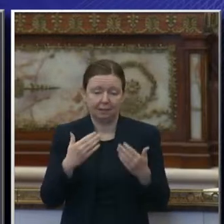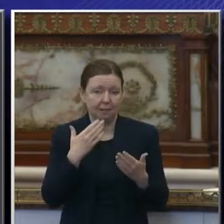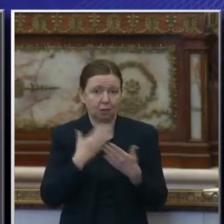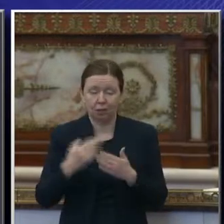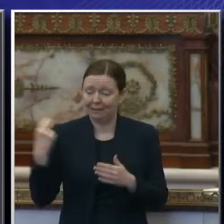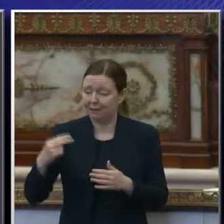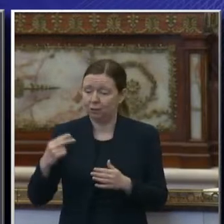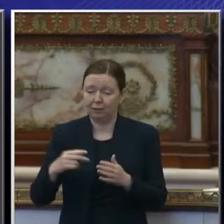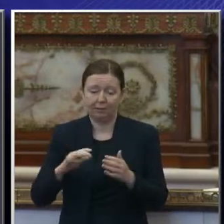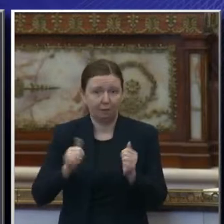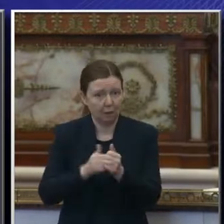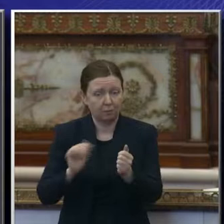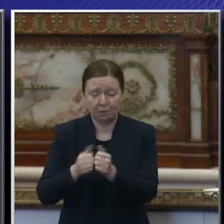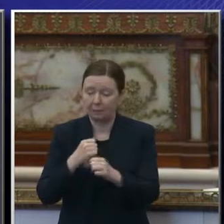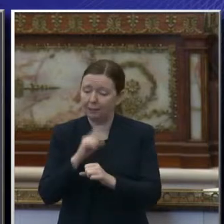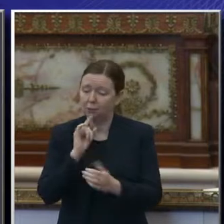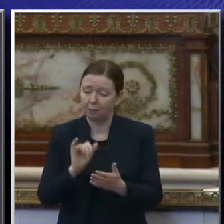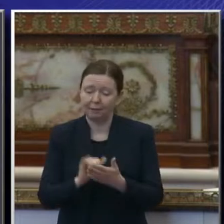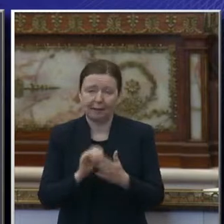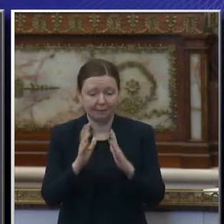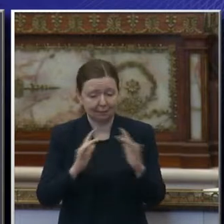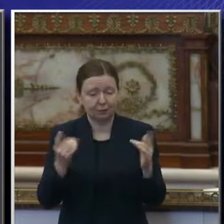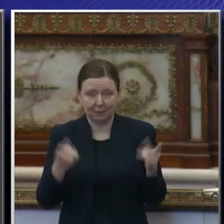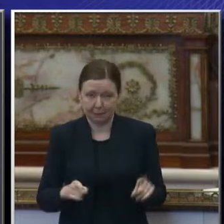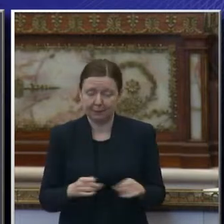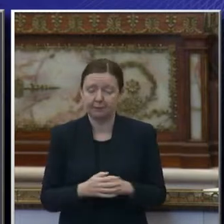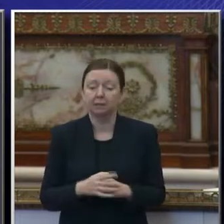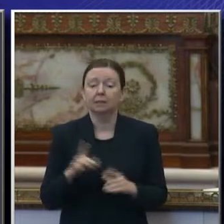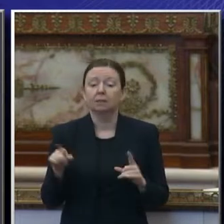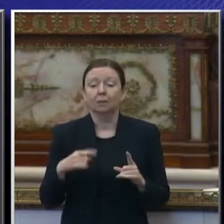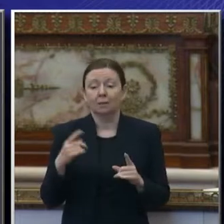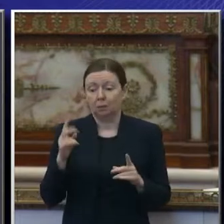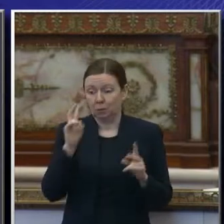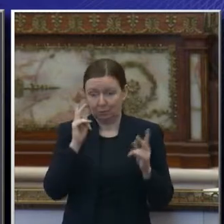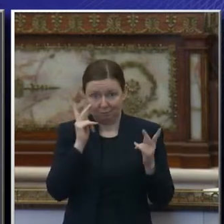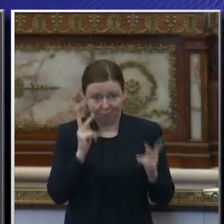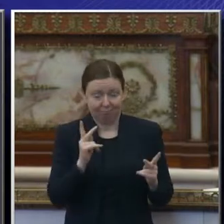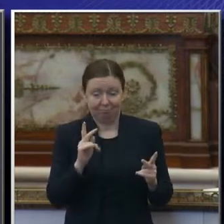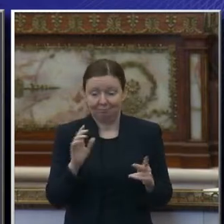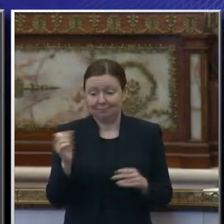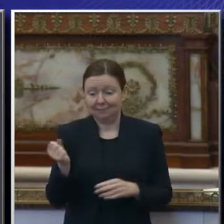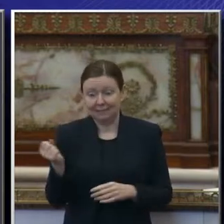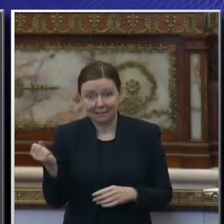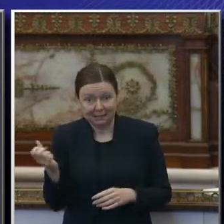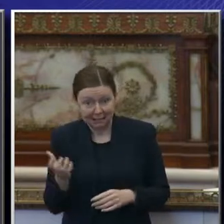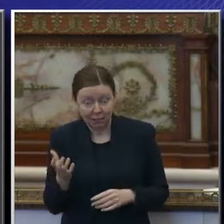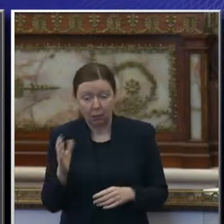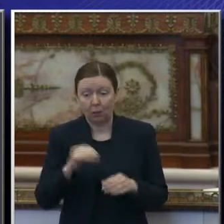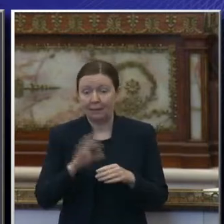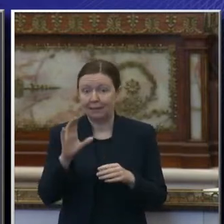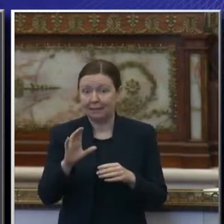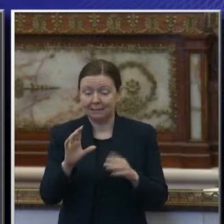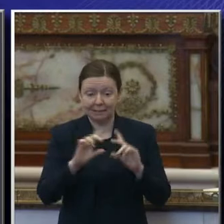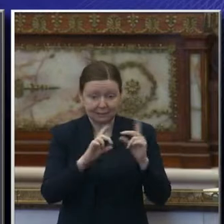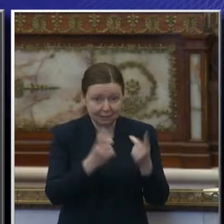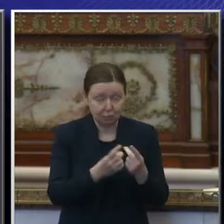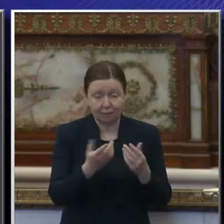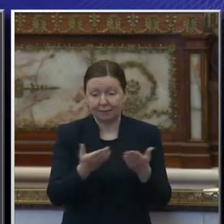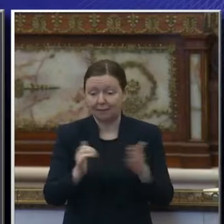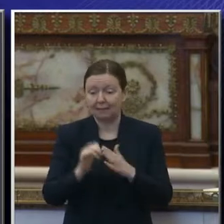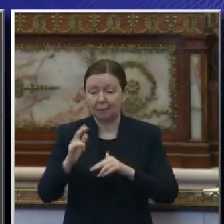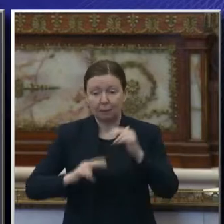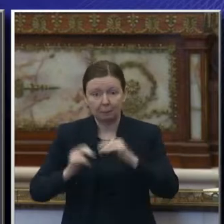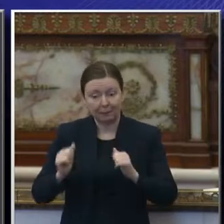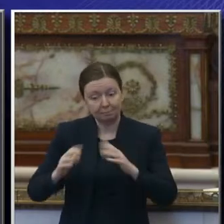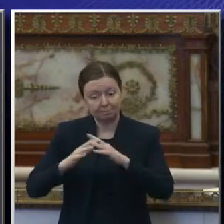through, and ensuring diversity. When you look down at the casino in his district, when you look at, you know, things that have been built in his